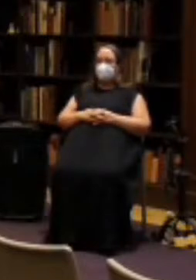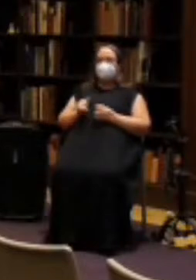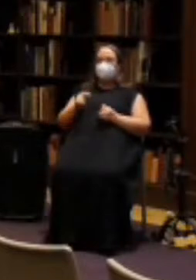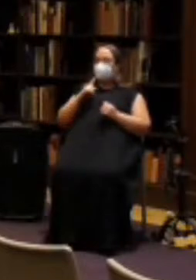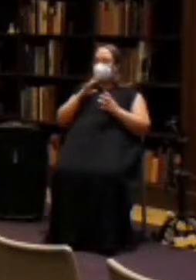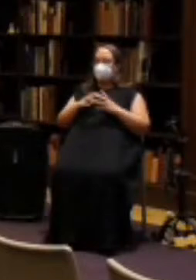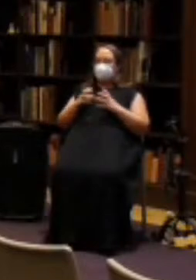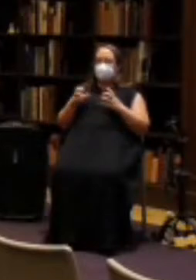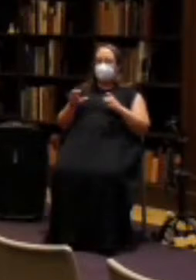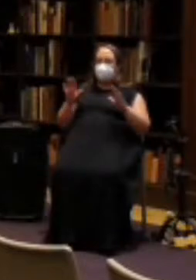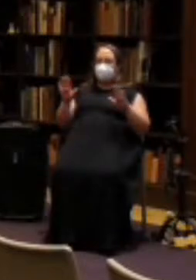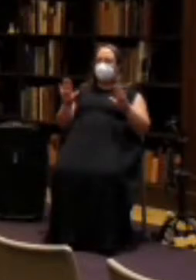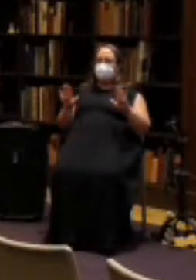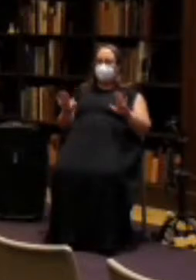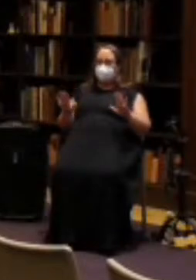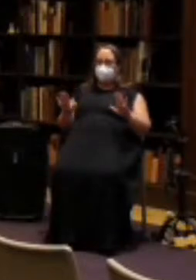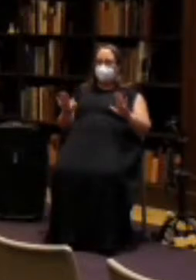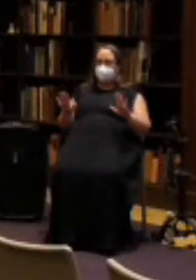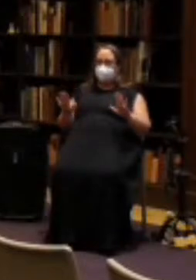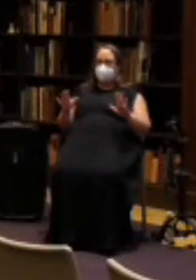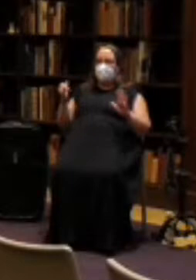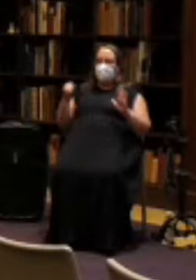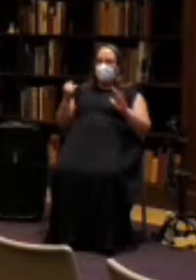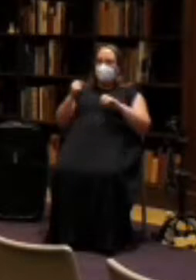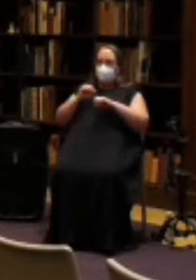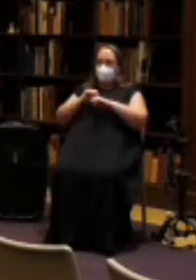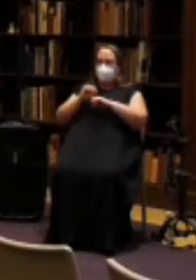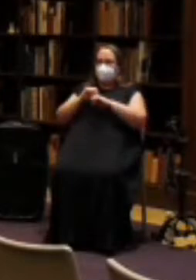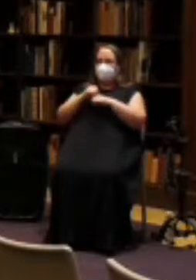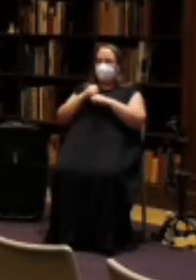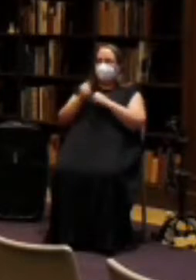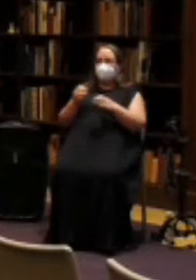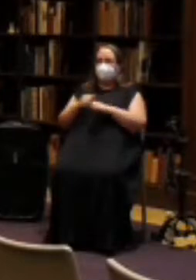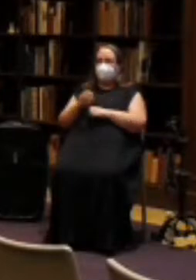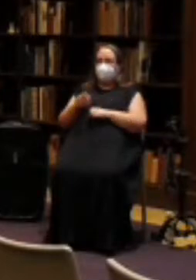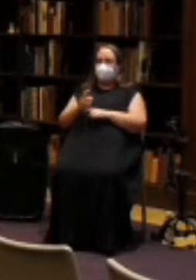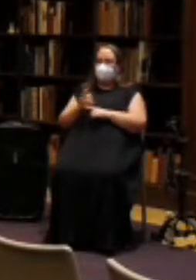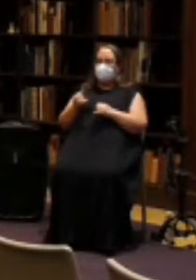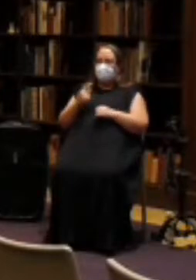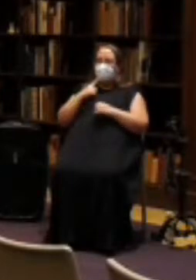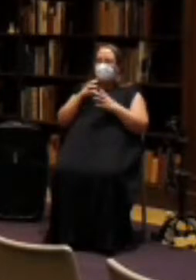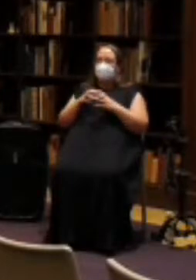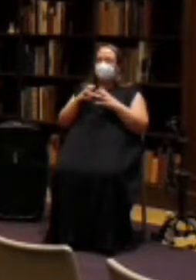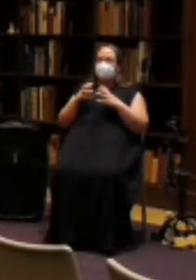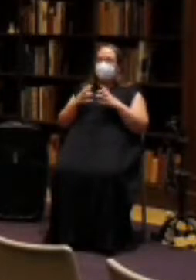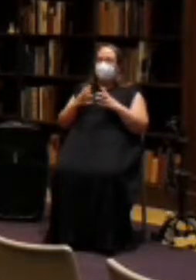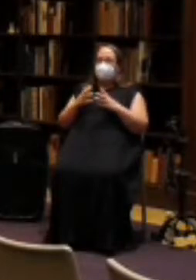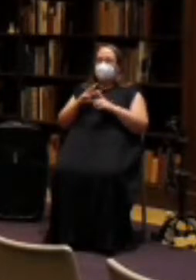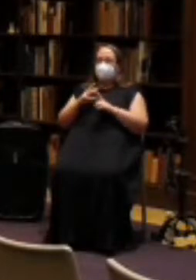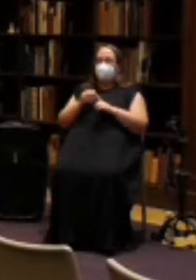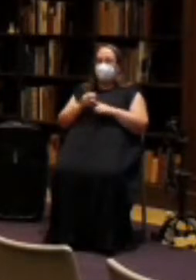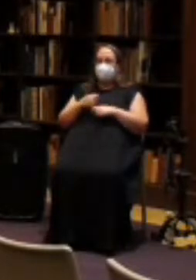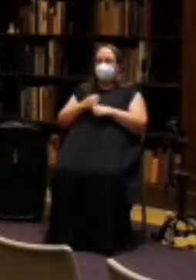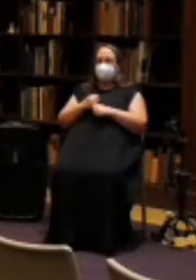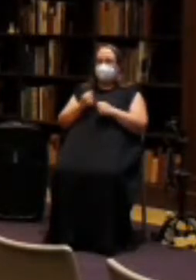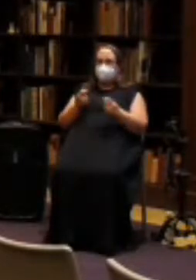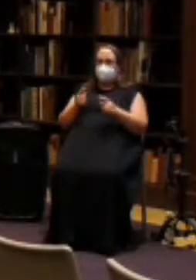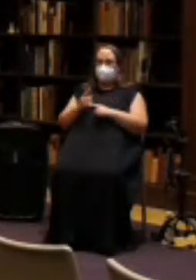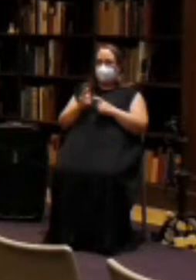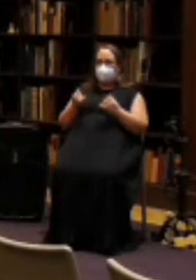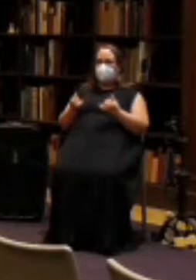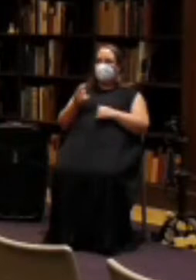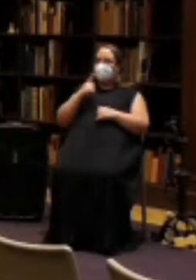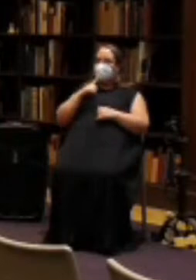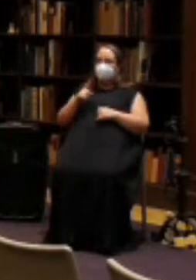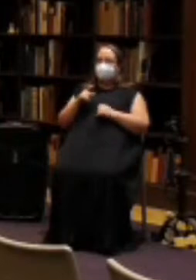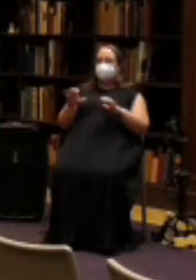much amazing artwork being created in Baltimore right now. There is so much cultural production happening in Baltimore right now that is